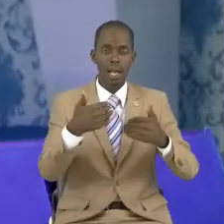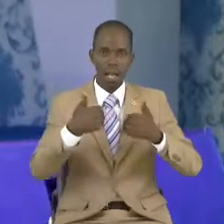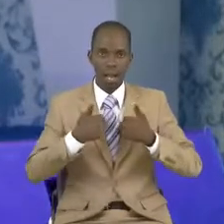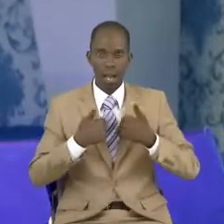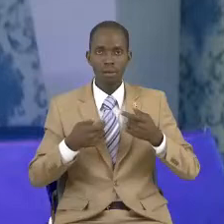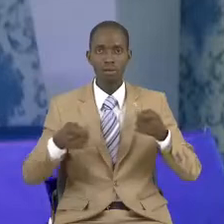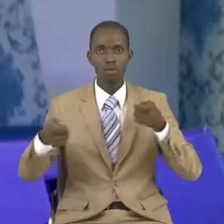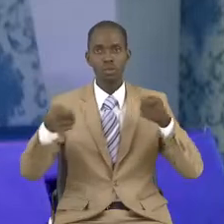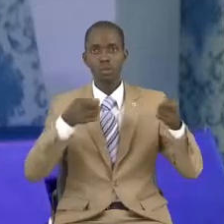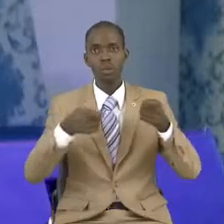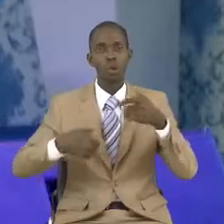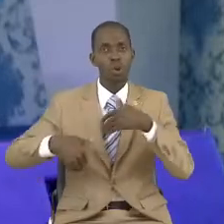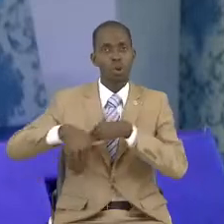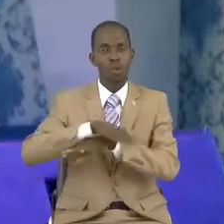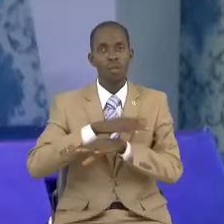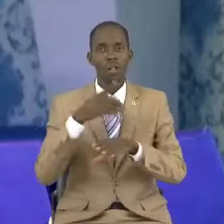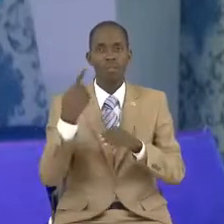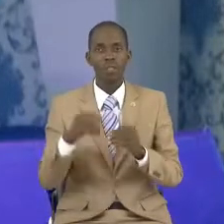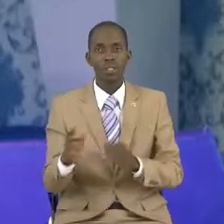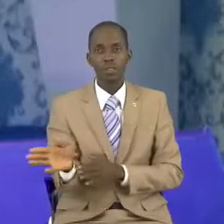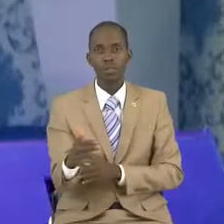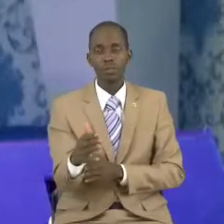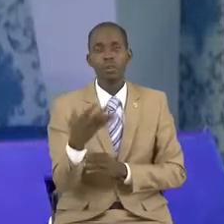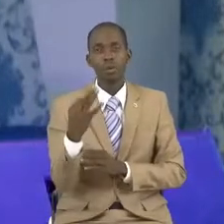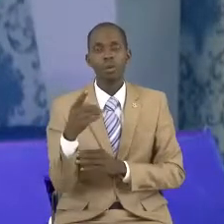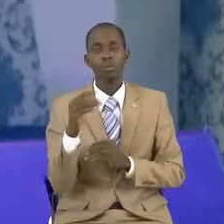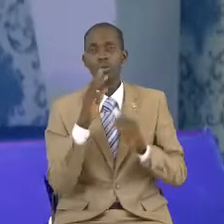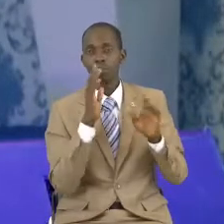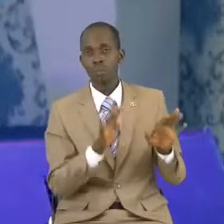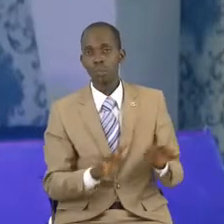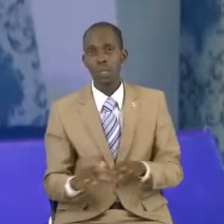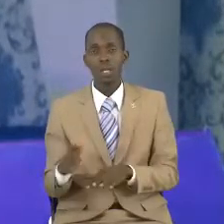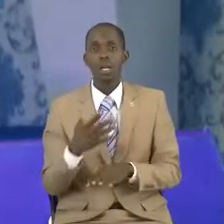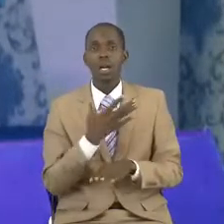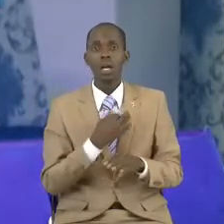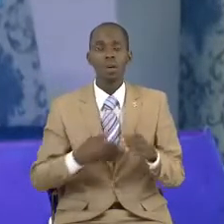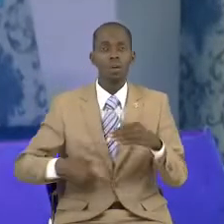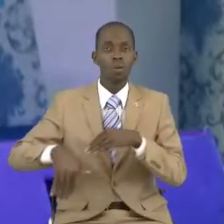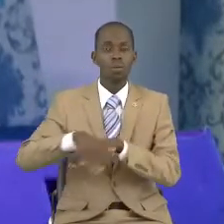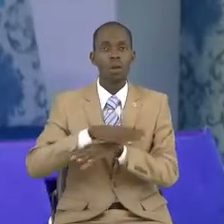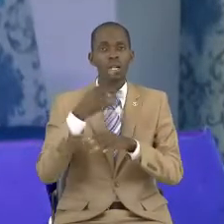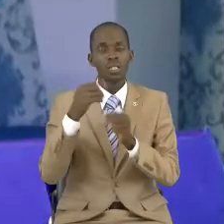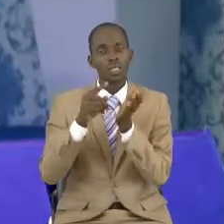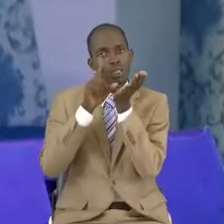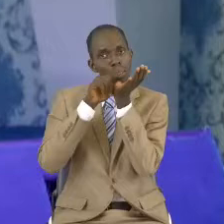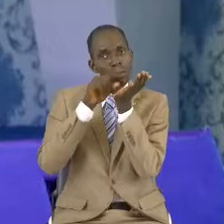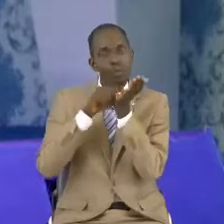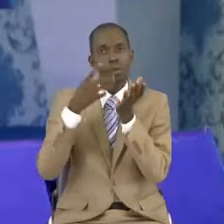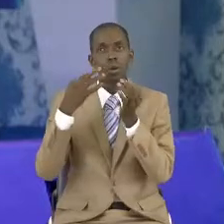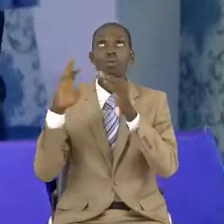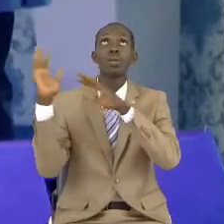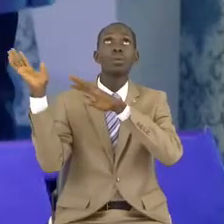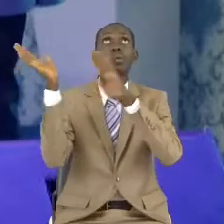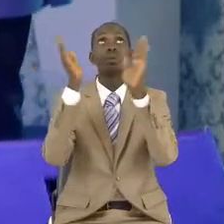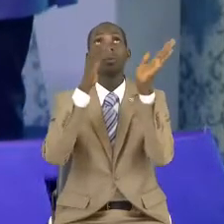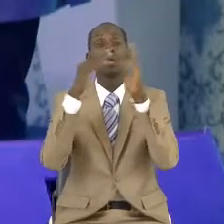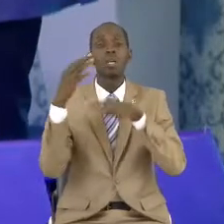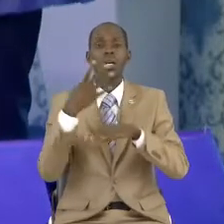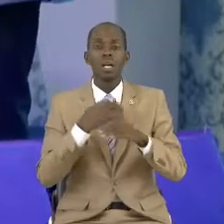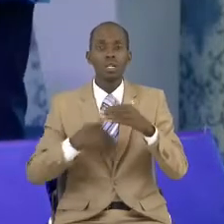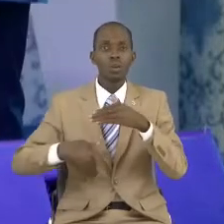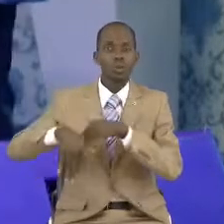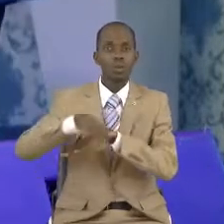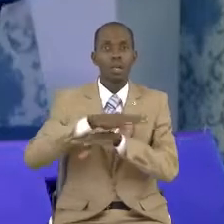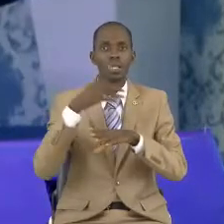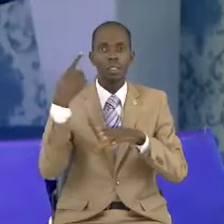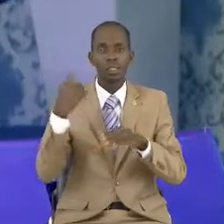over the fish of the sea and over the fowl of the air and over the cattle